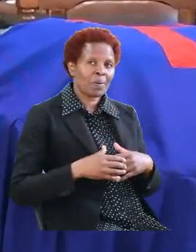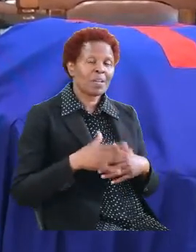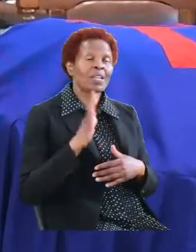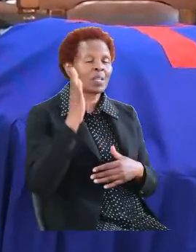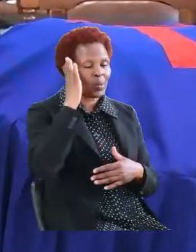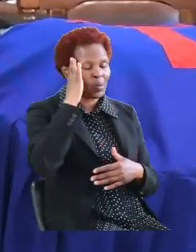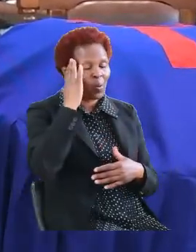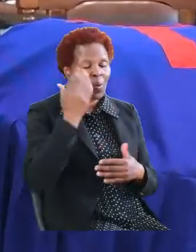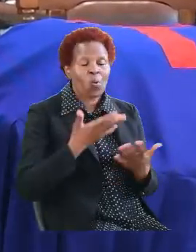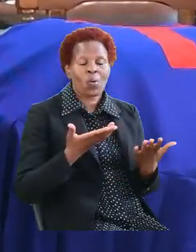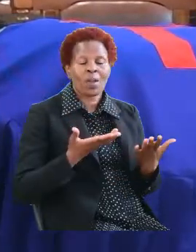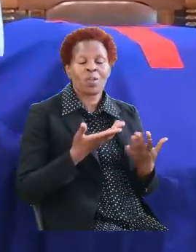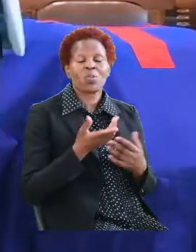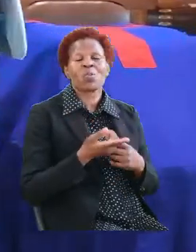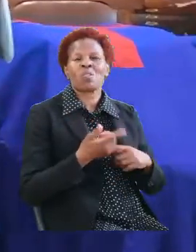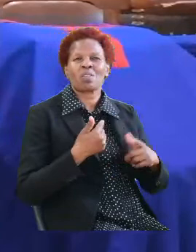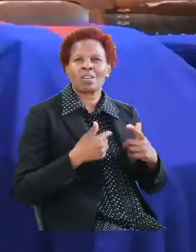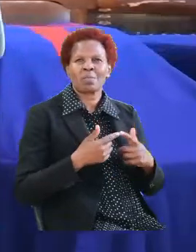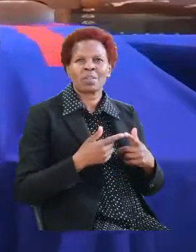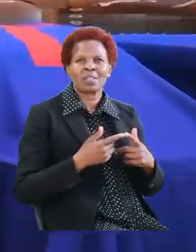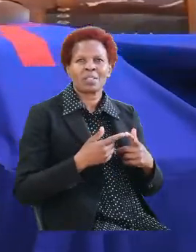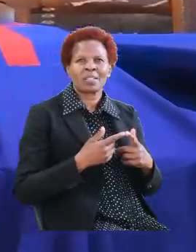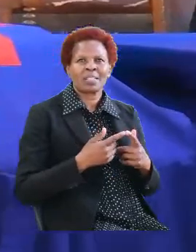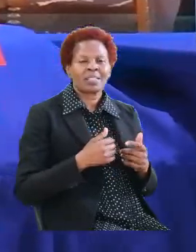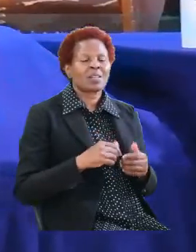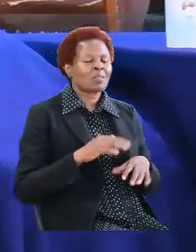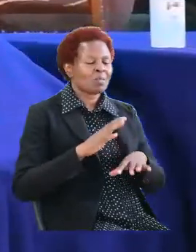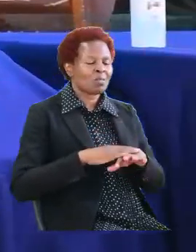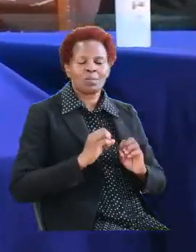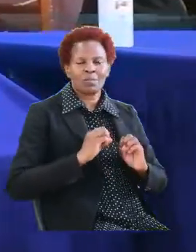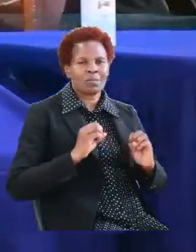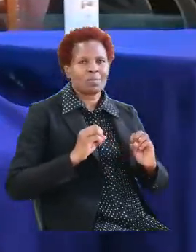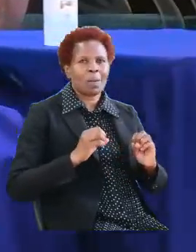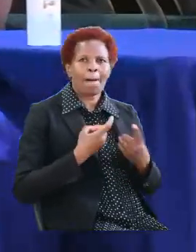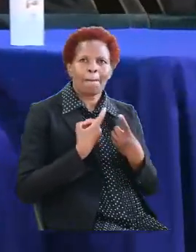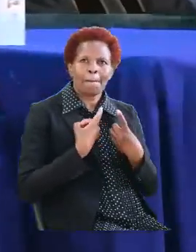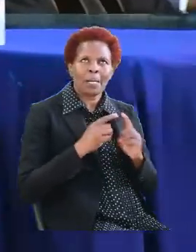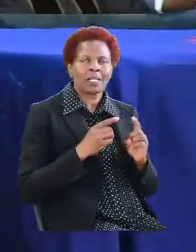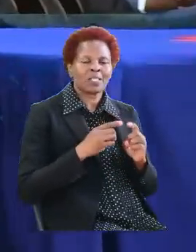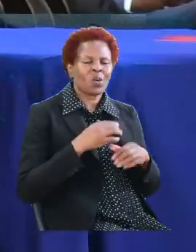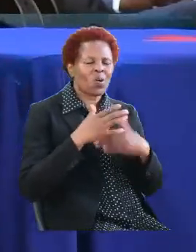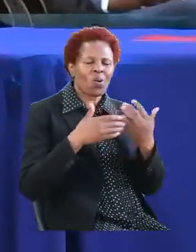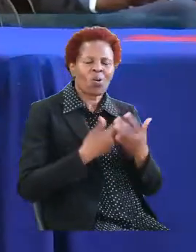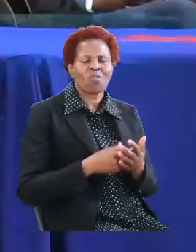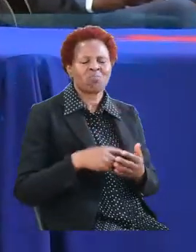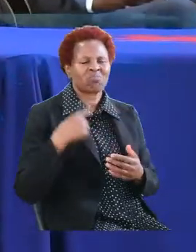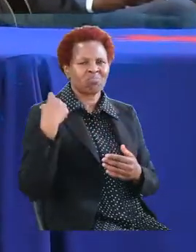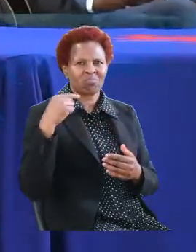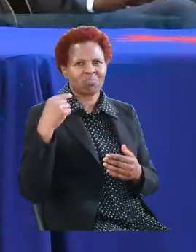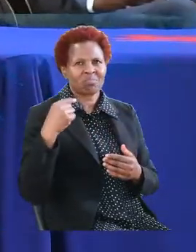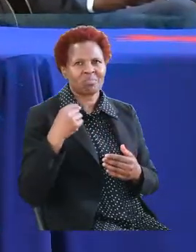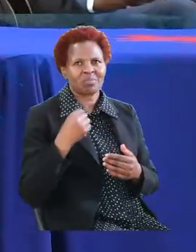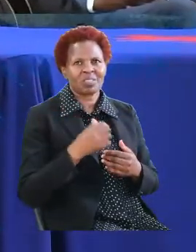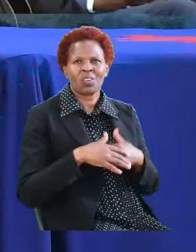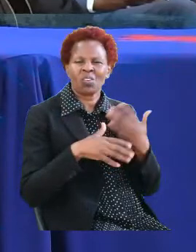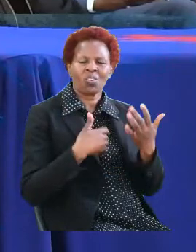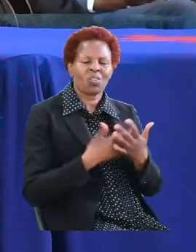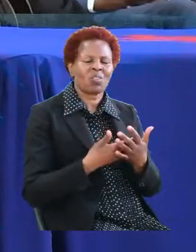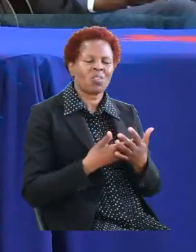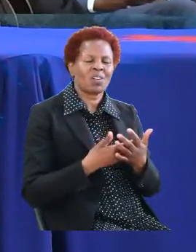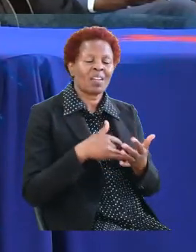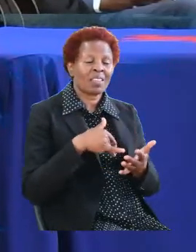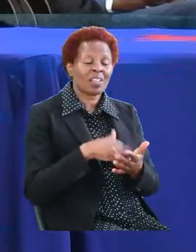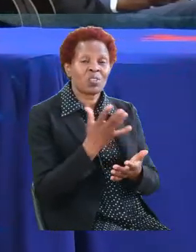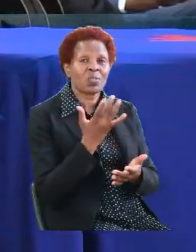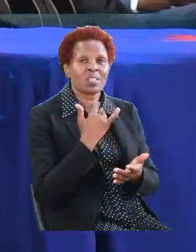from. I know that it has not been so good. But gold and silver, everything that you